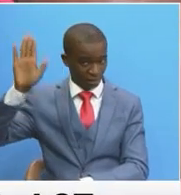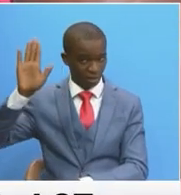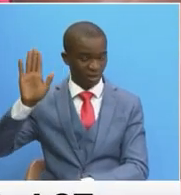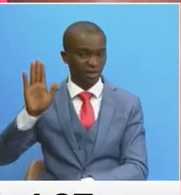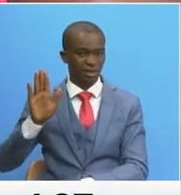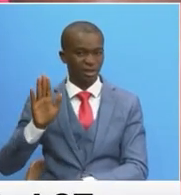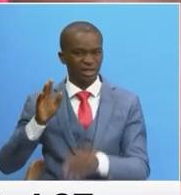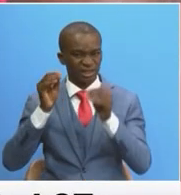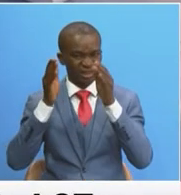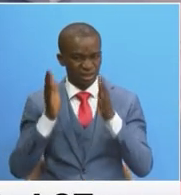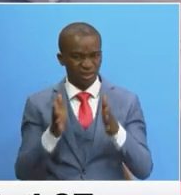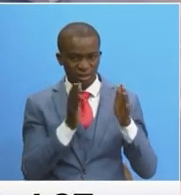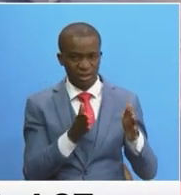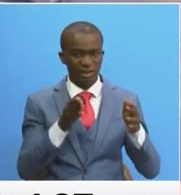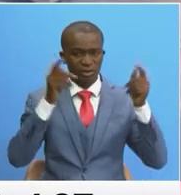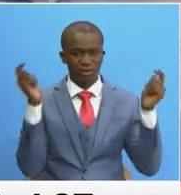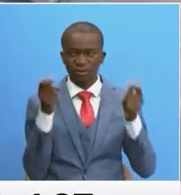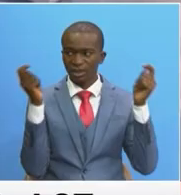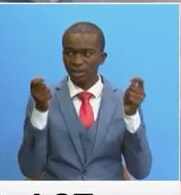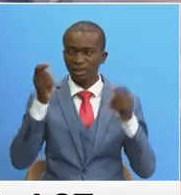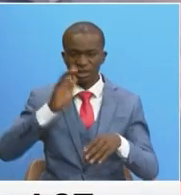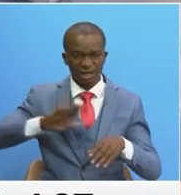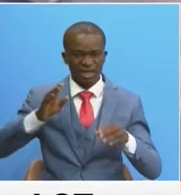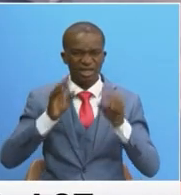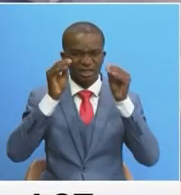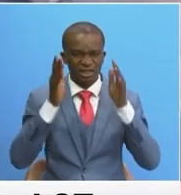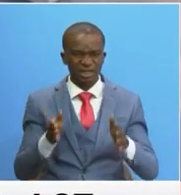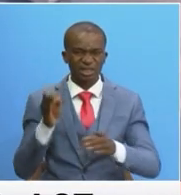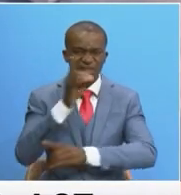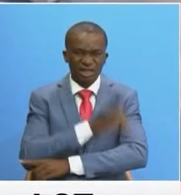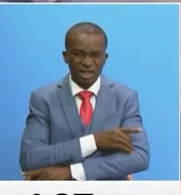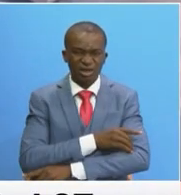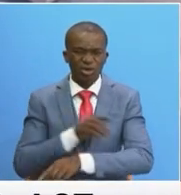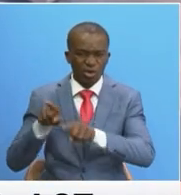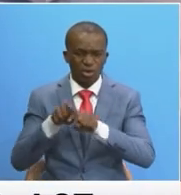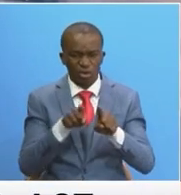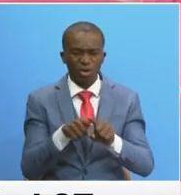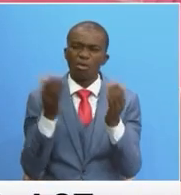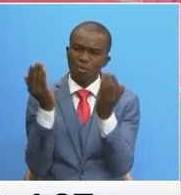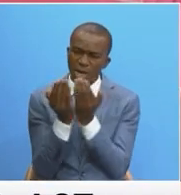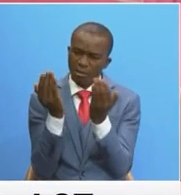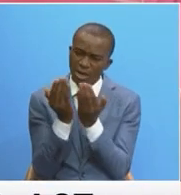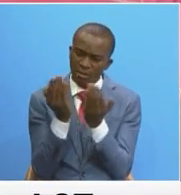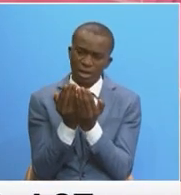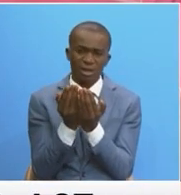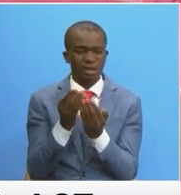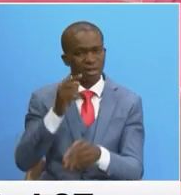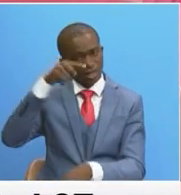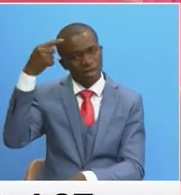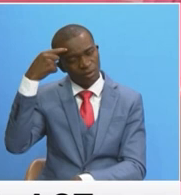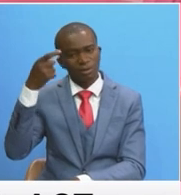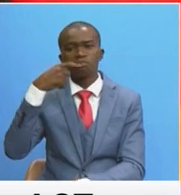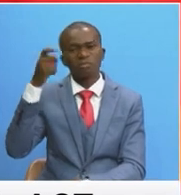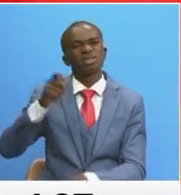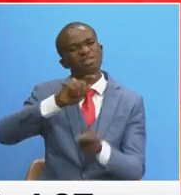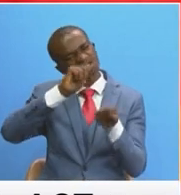called on government to make amendments to the National Pension Scheme Act by introducing a lump sum pension benefit for